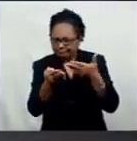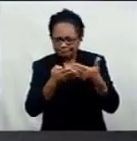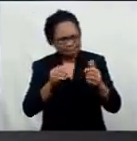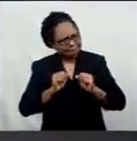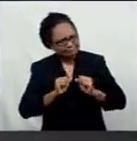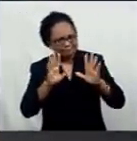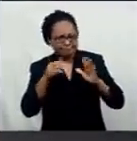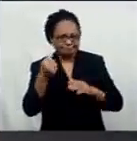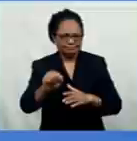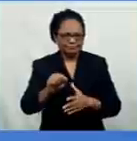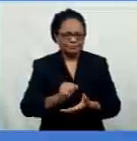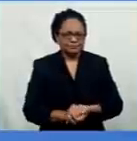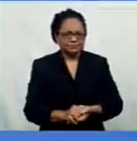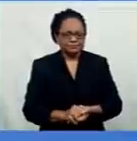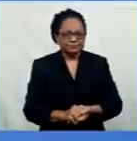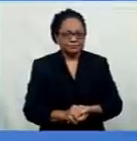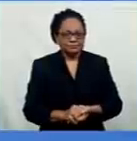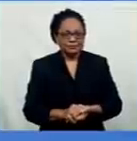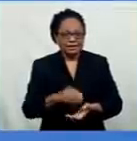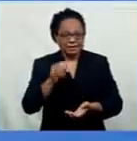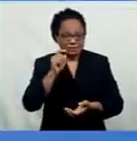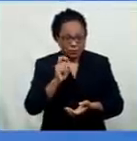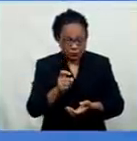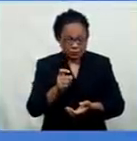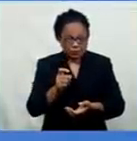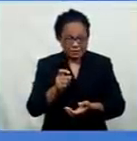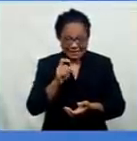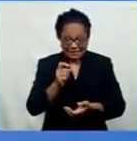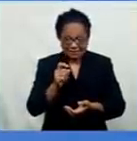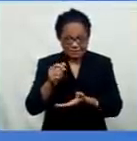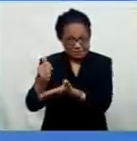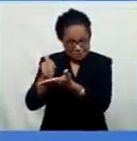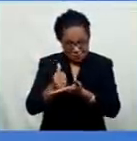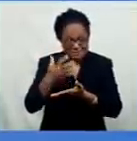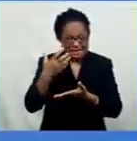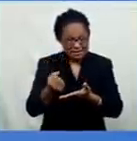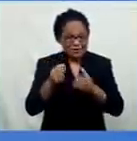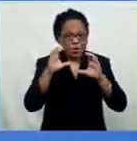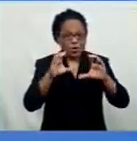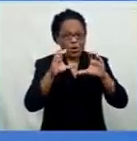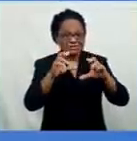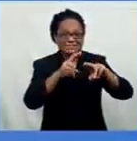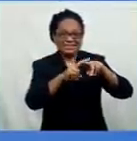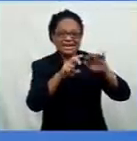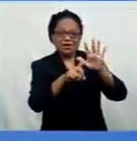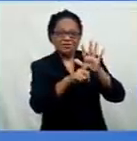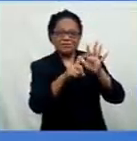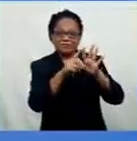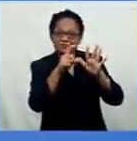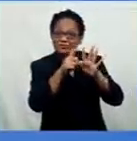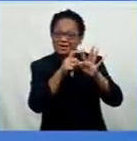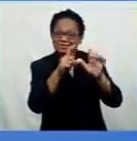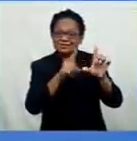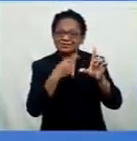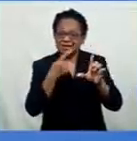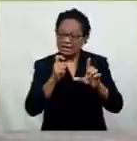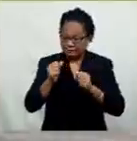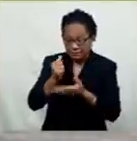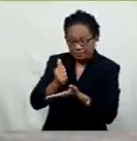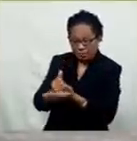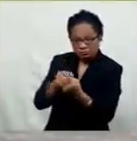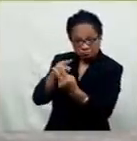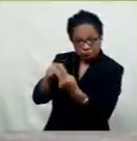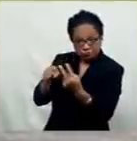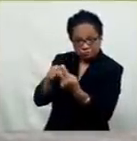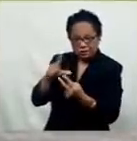around me. With the right support and motivation, Coach Freddie Fatiyaki believes our two para-athletes will be able to achieve